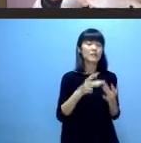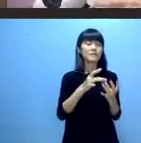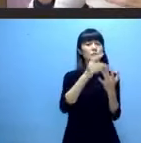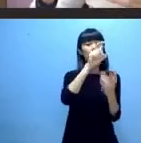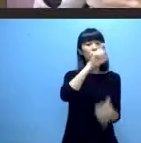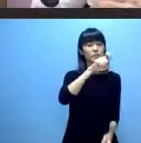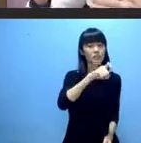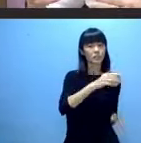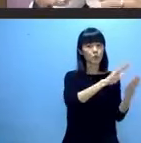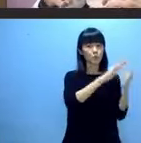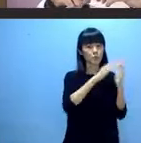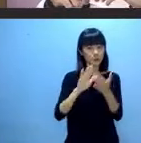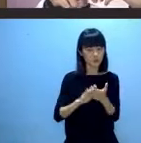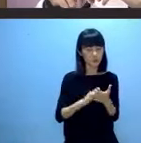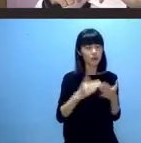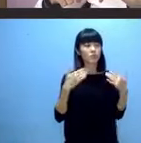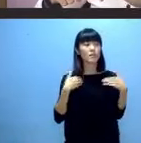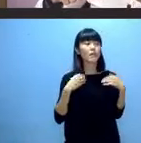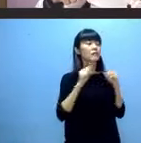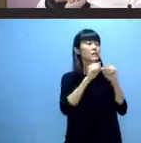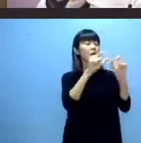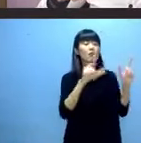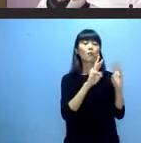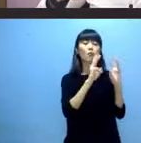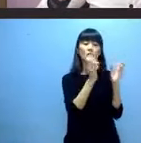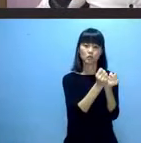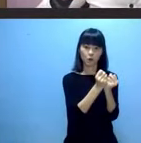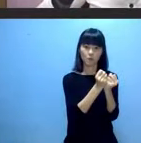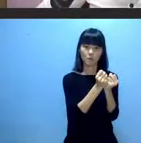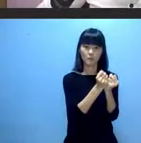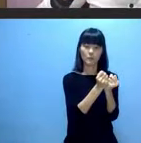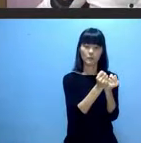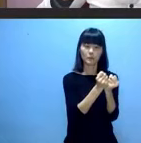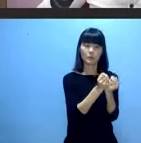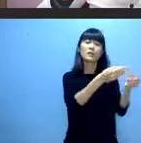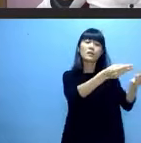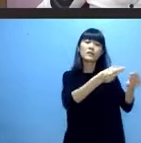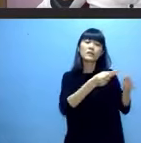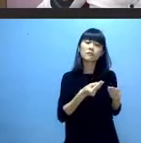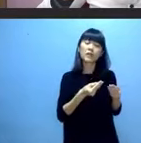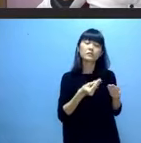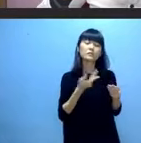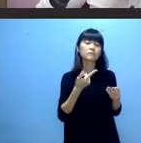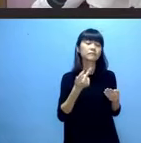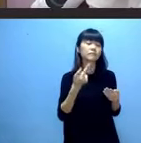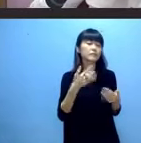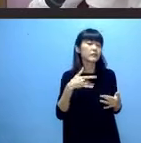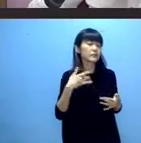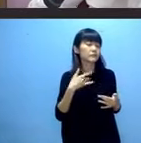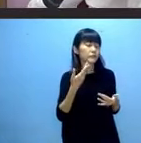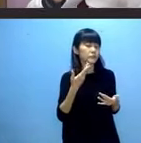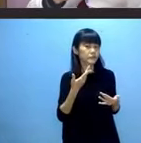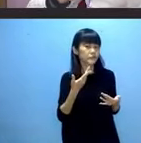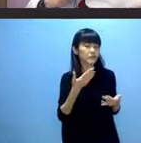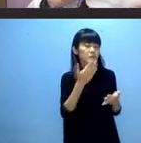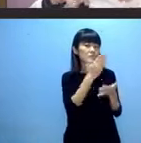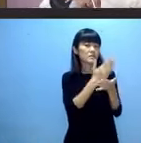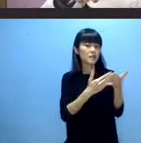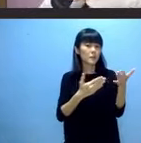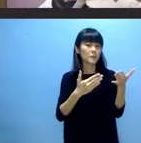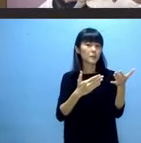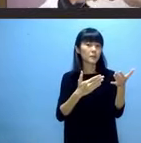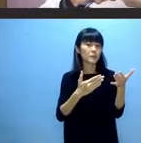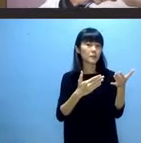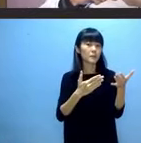a lot of experiential workshops. Give us a flavor of some of the feelings